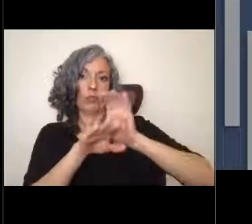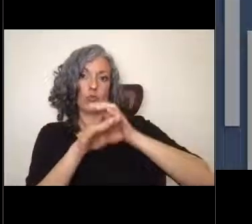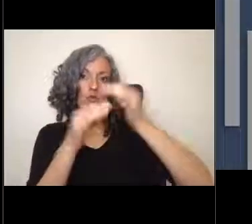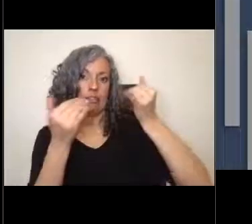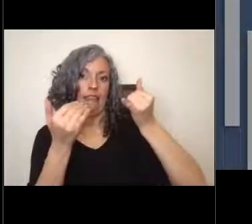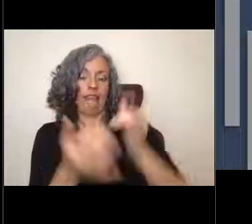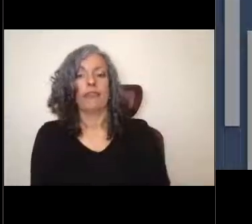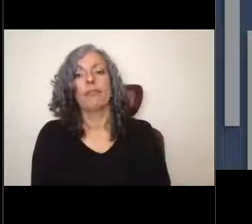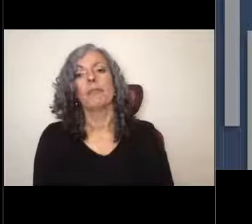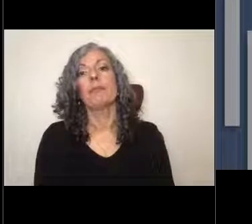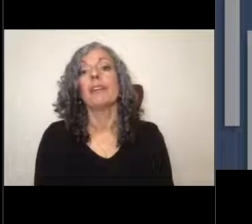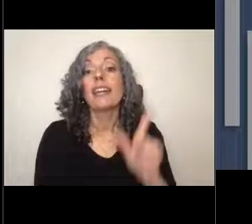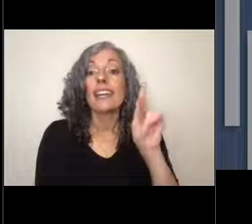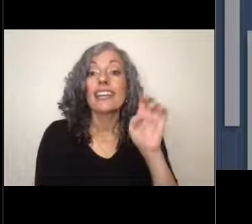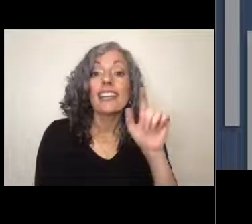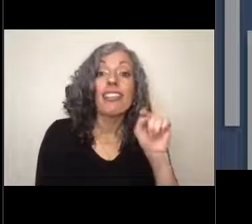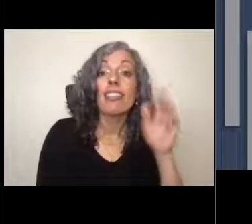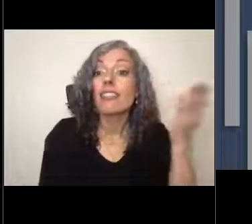Do we have Keith?